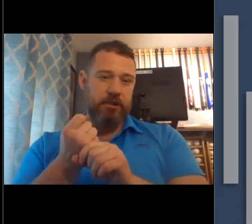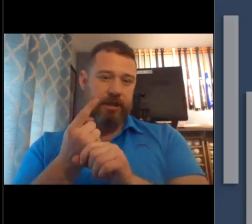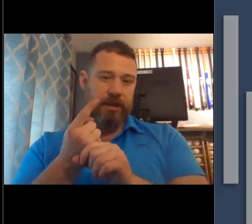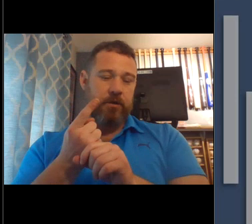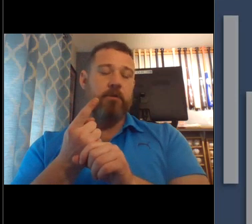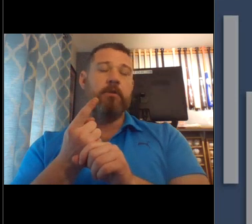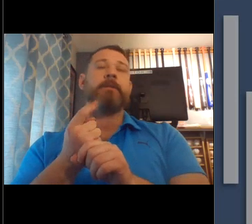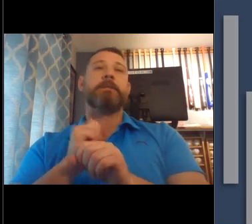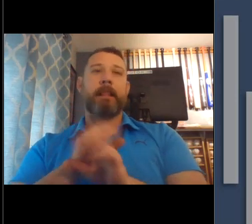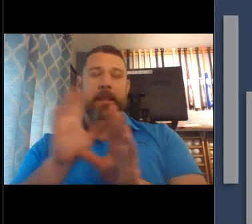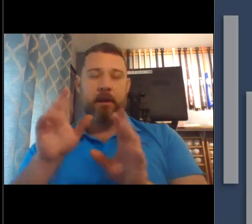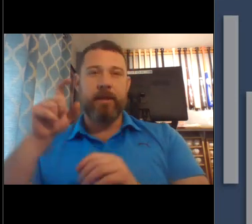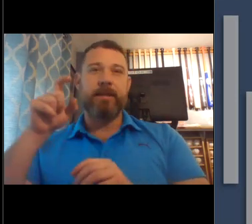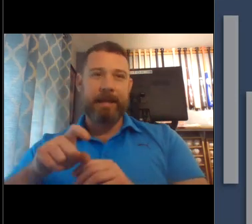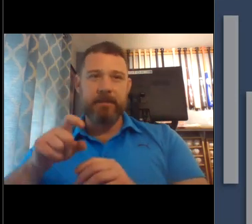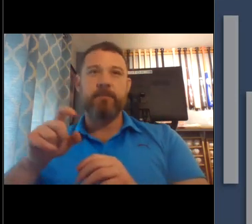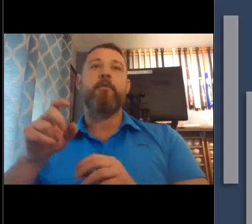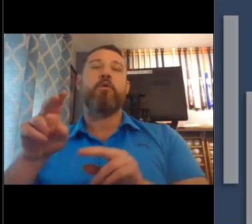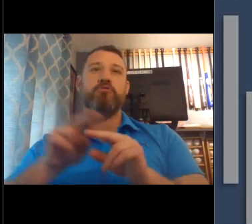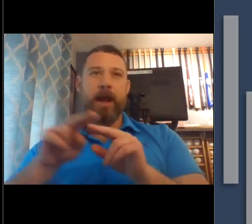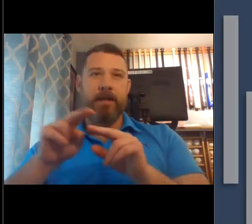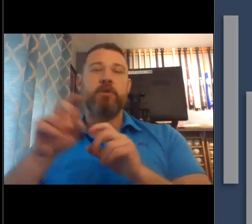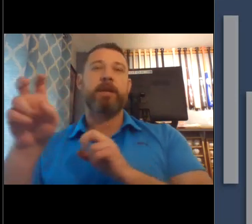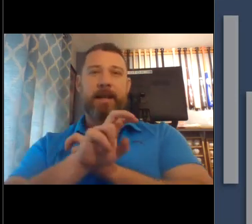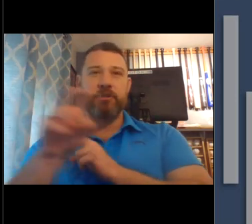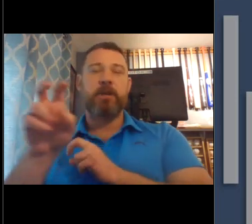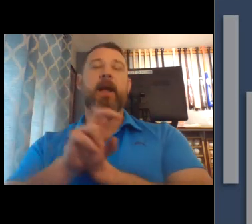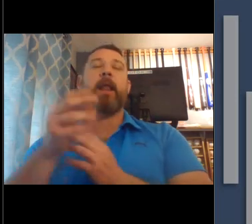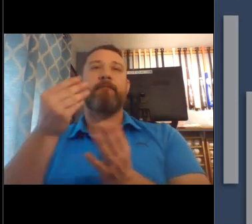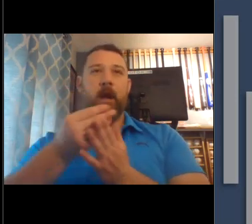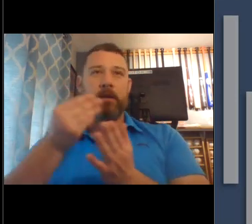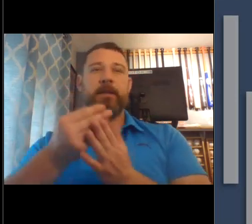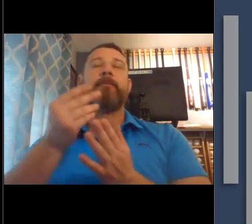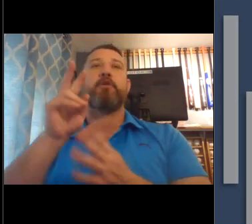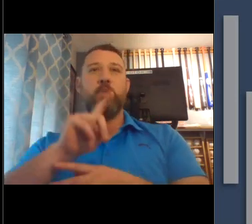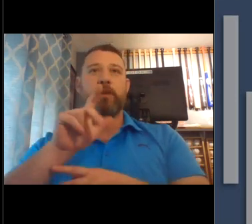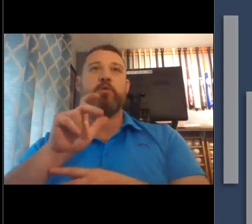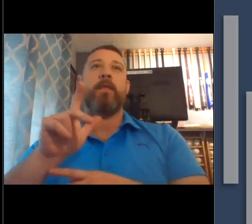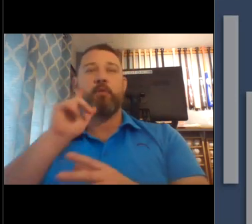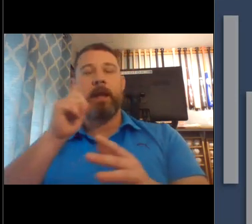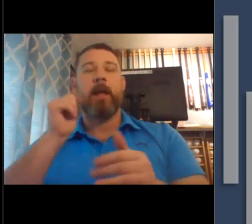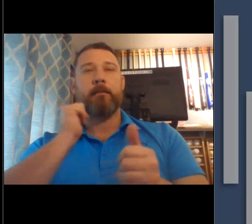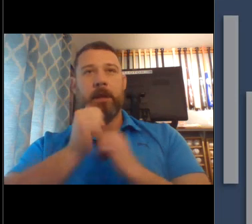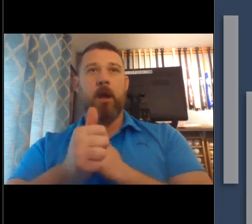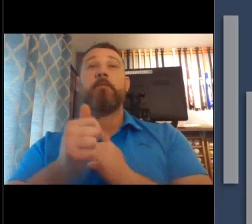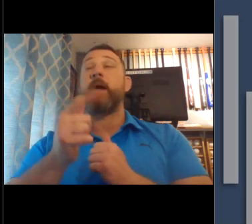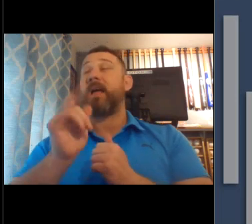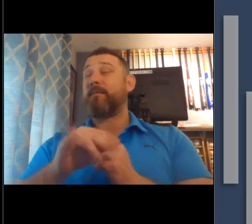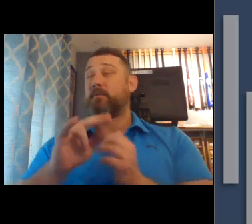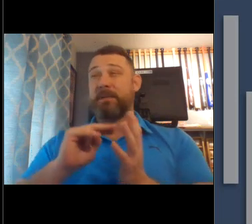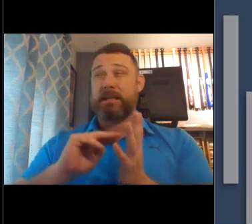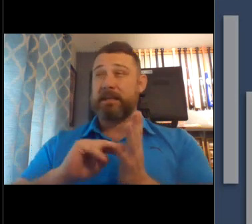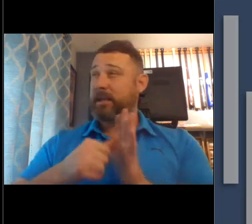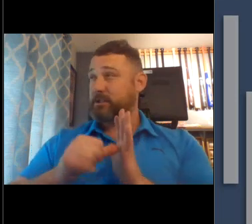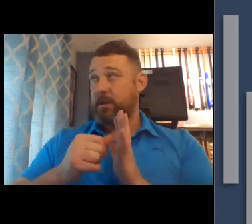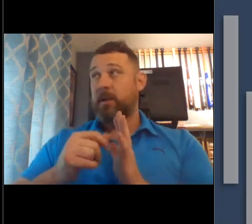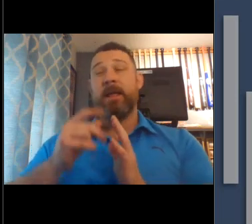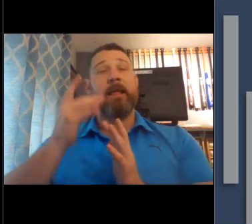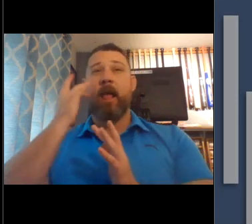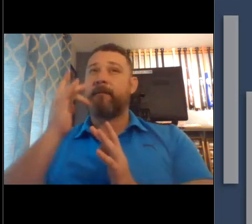the needs for transportation funding will remain great in 2023 and beyond, and by every indication, California will not be enjoying the